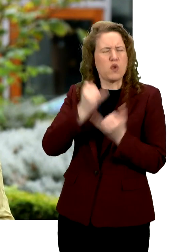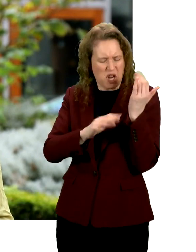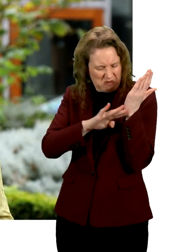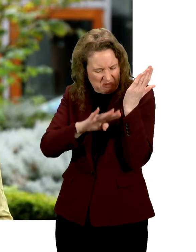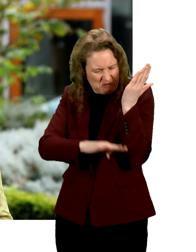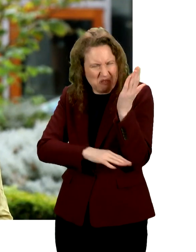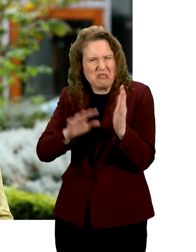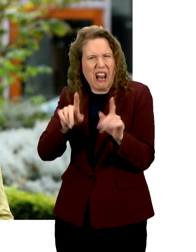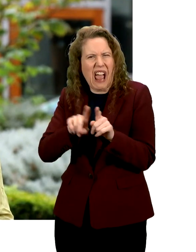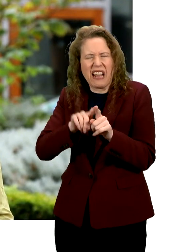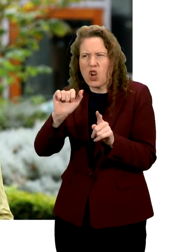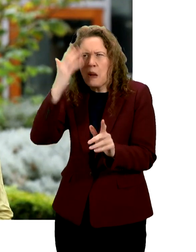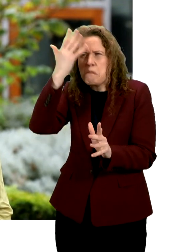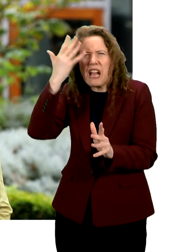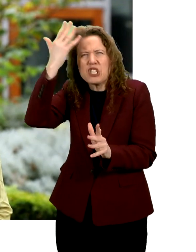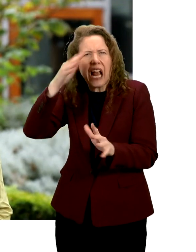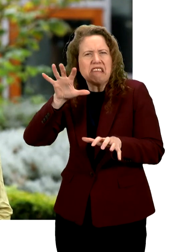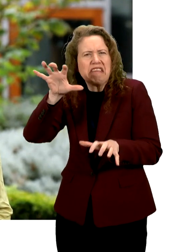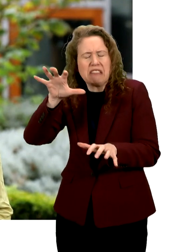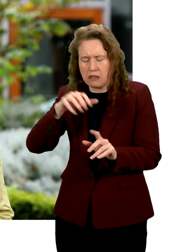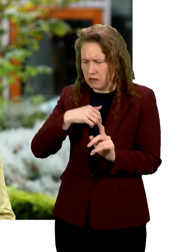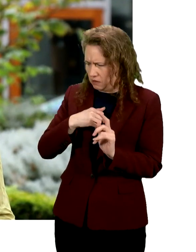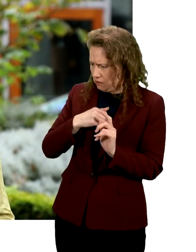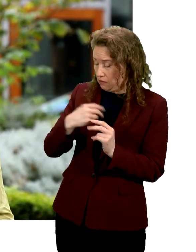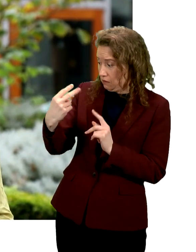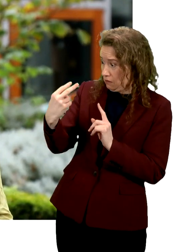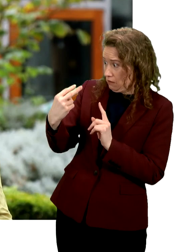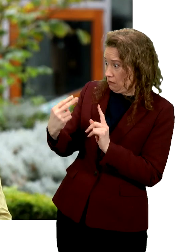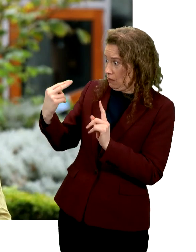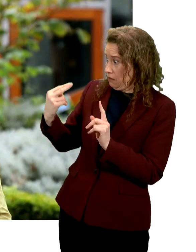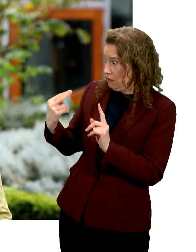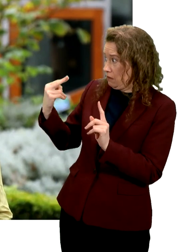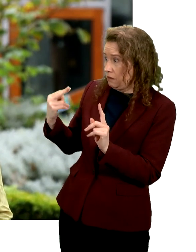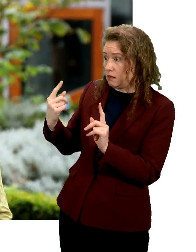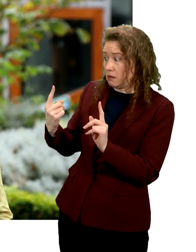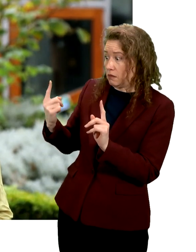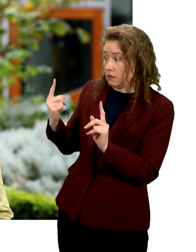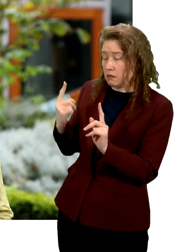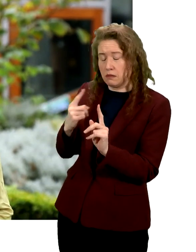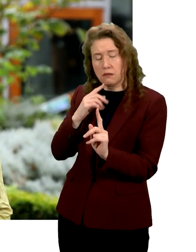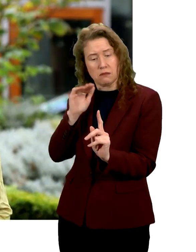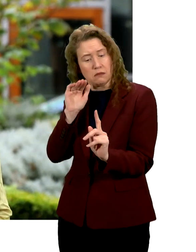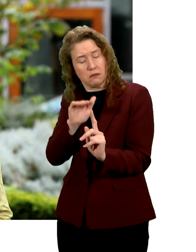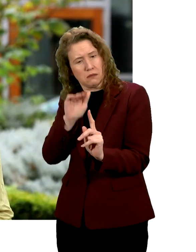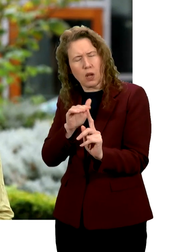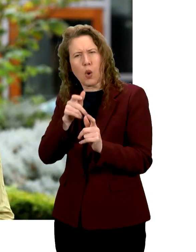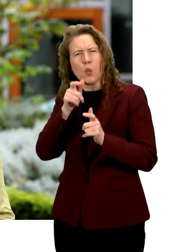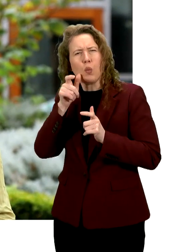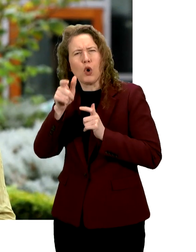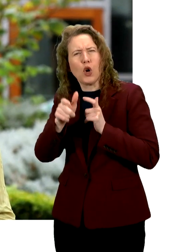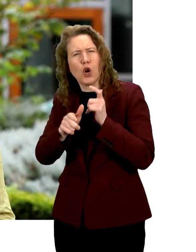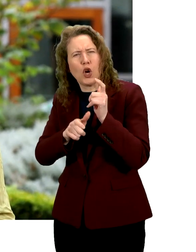her imagination. So, when she finally spoke, her words spliced